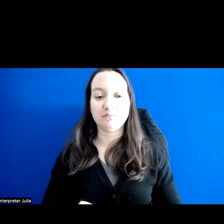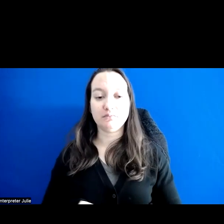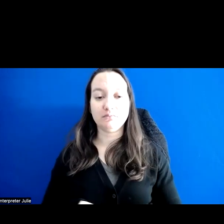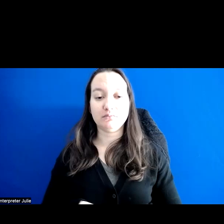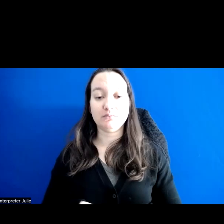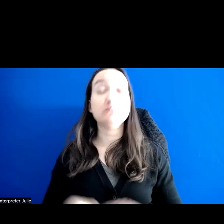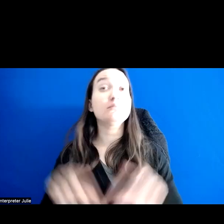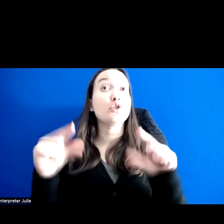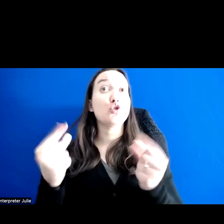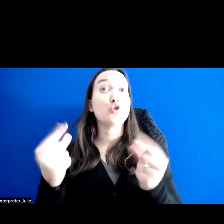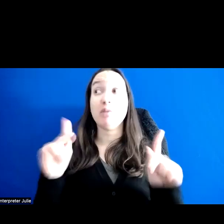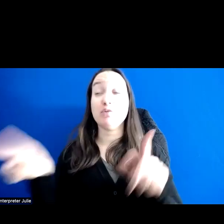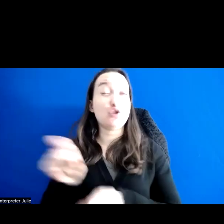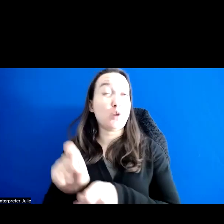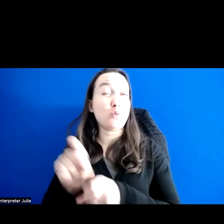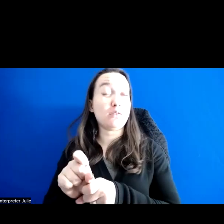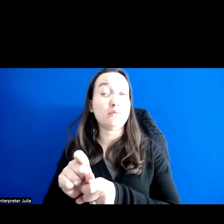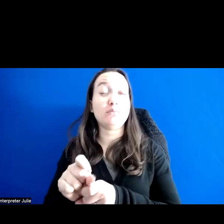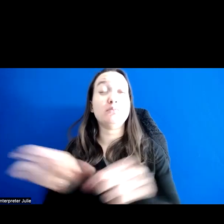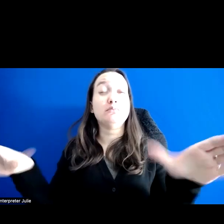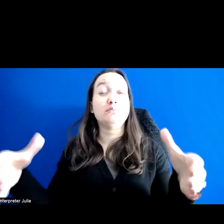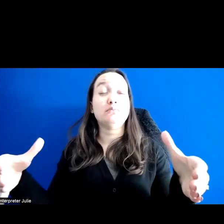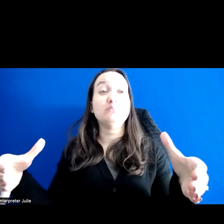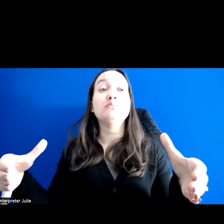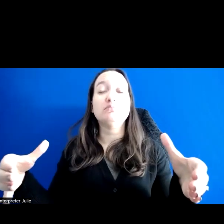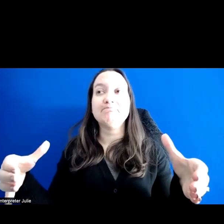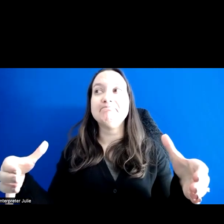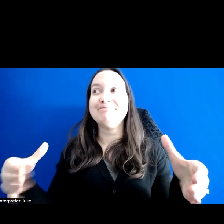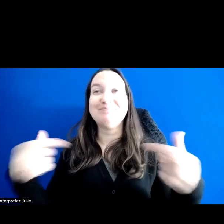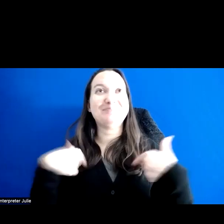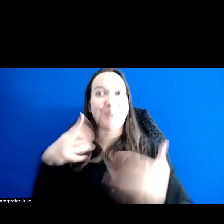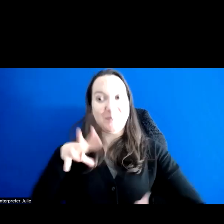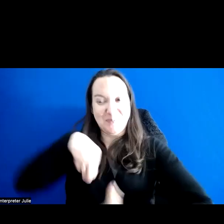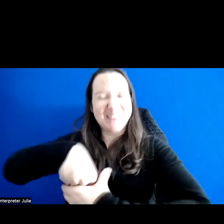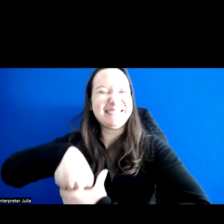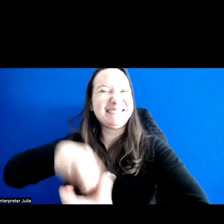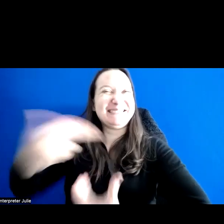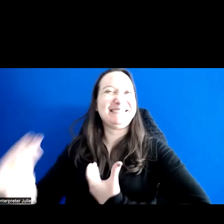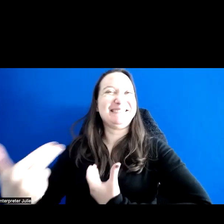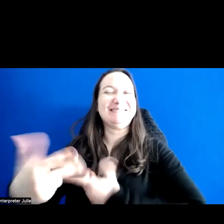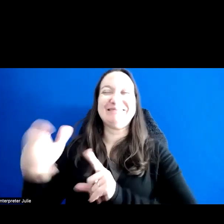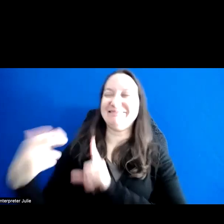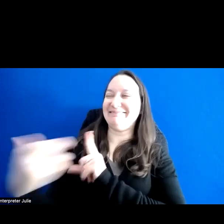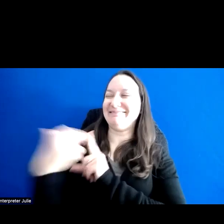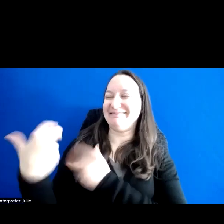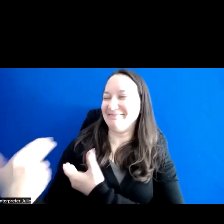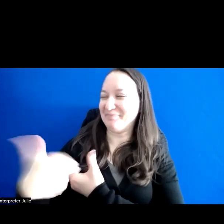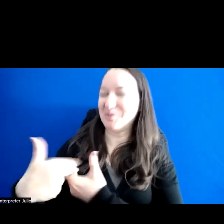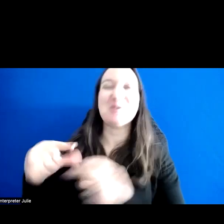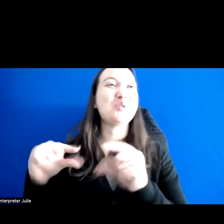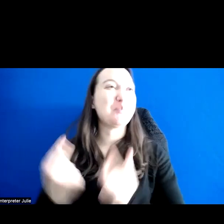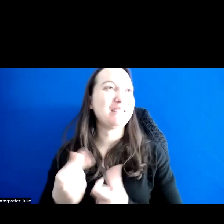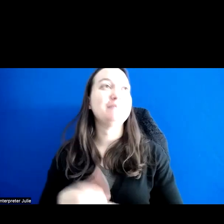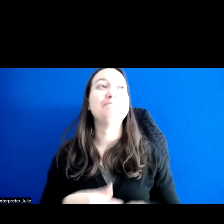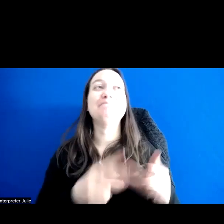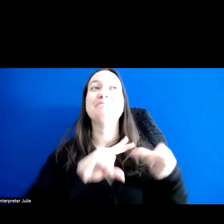That group of people she worked with, her collective, then embraced me, and I joined in, or was invited to join the group, and we then edited